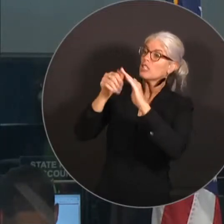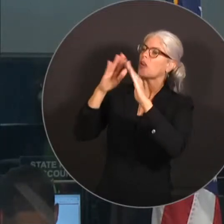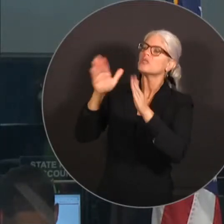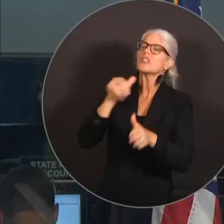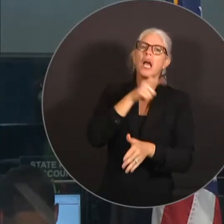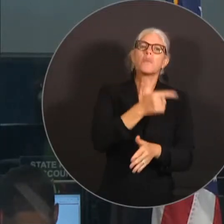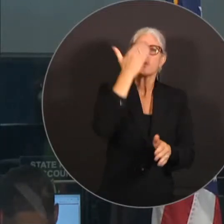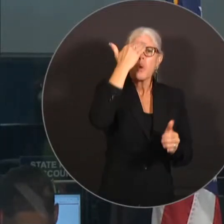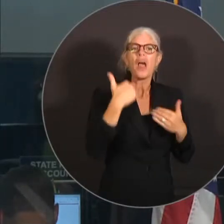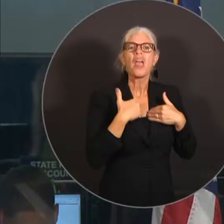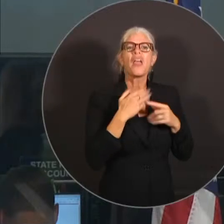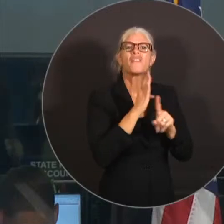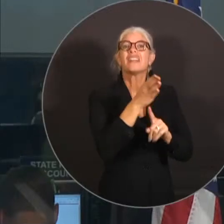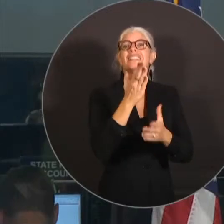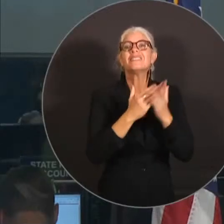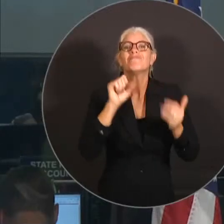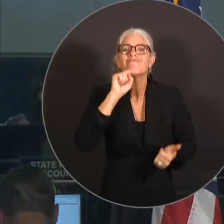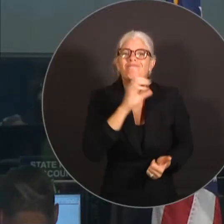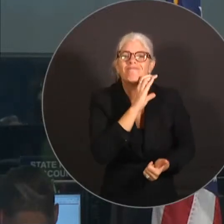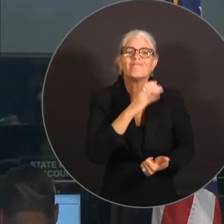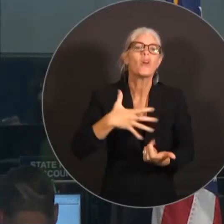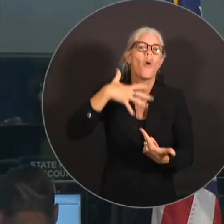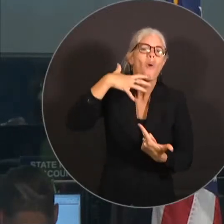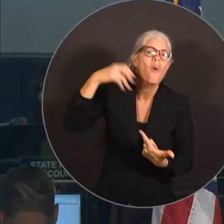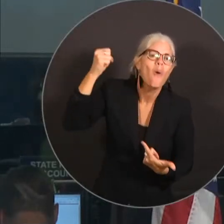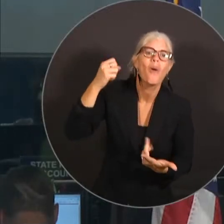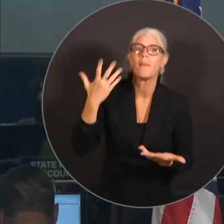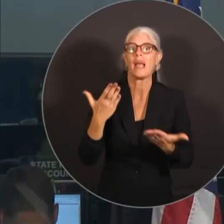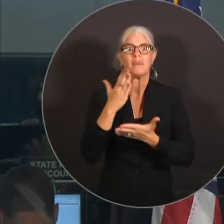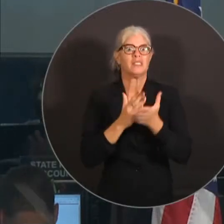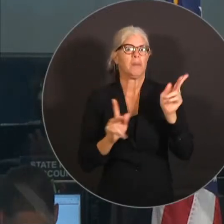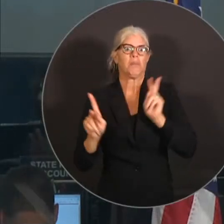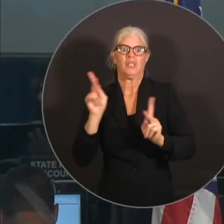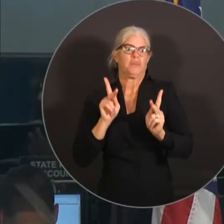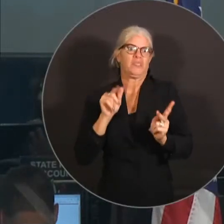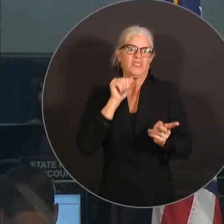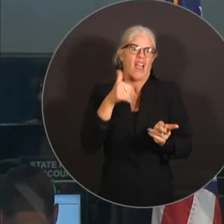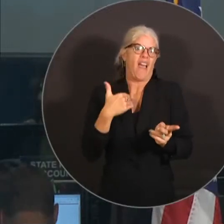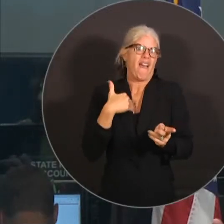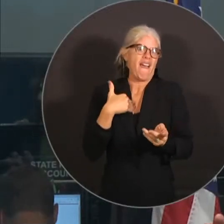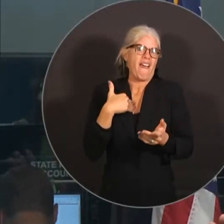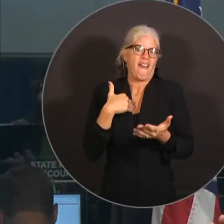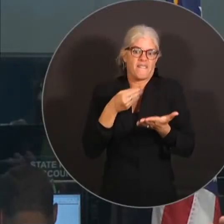of the elderly, some of the people that may not have as much means, and